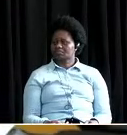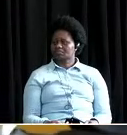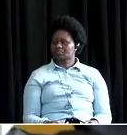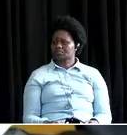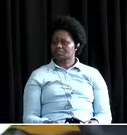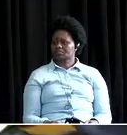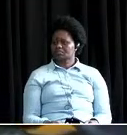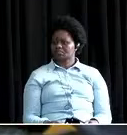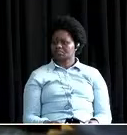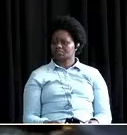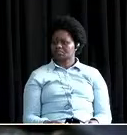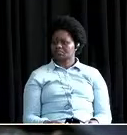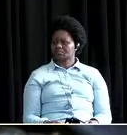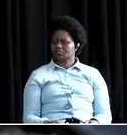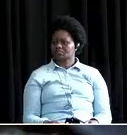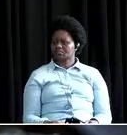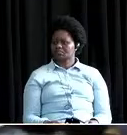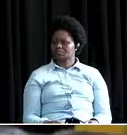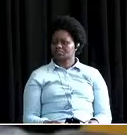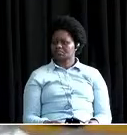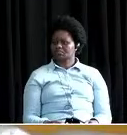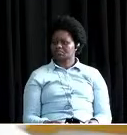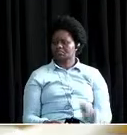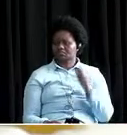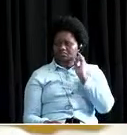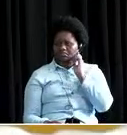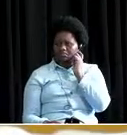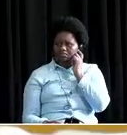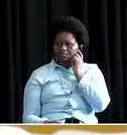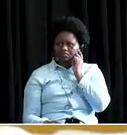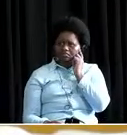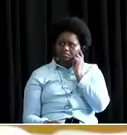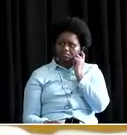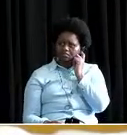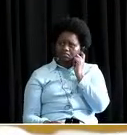which, and I'll read it if you can't find the wording. It says,